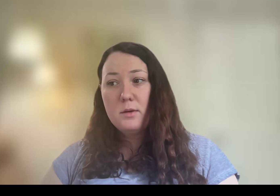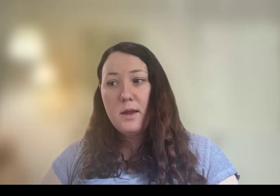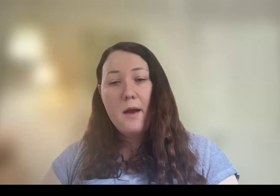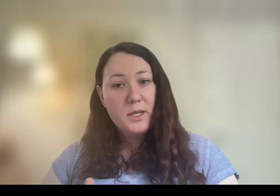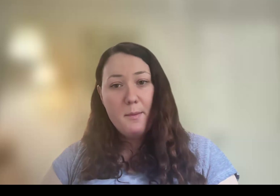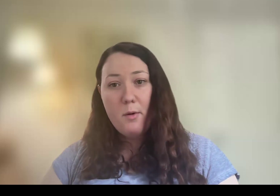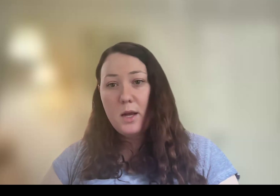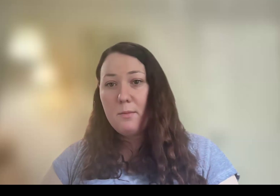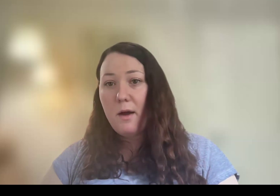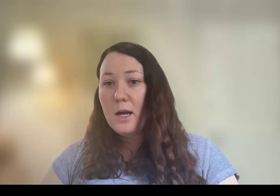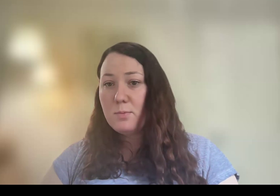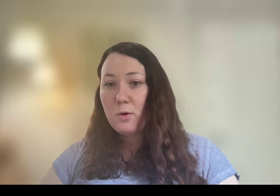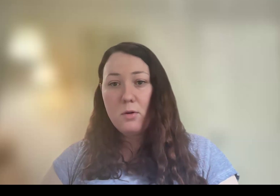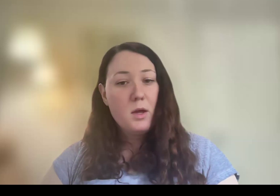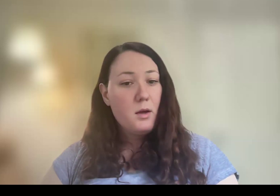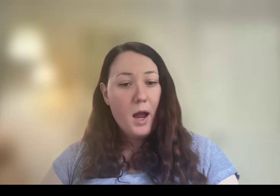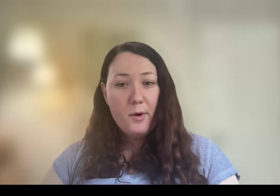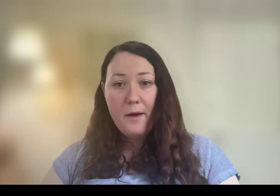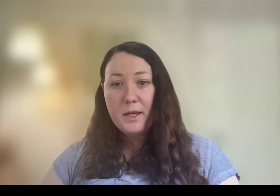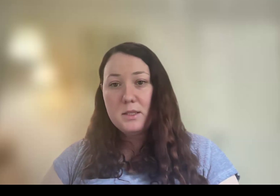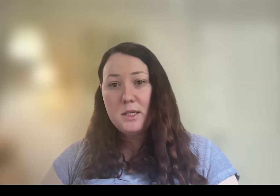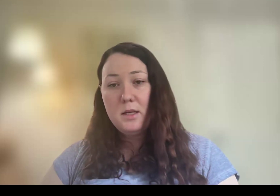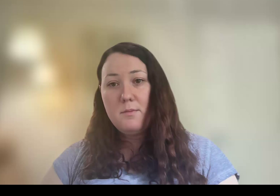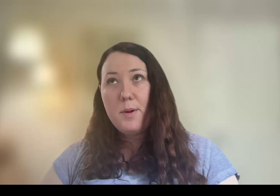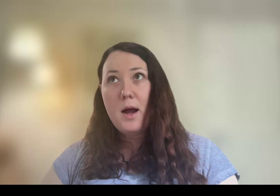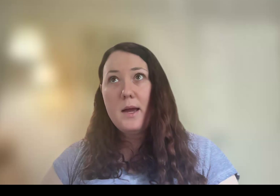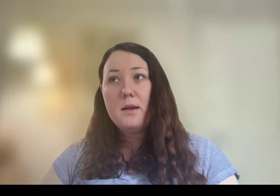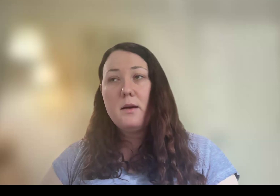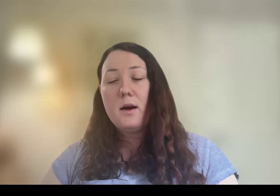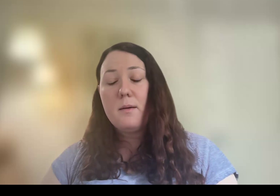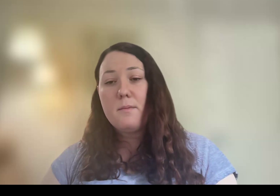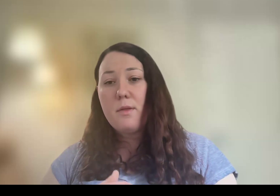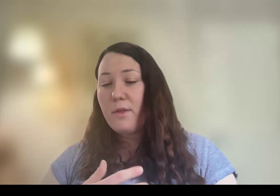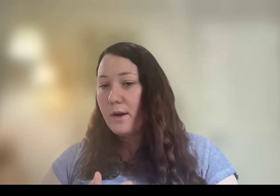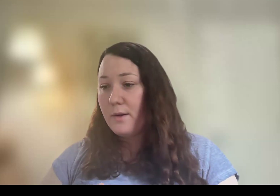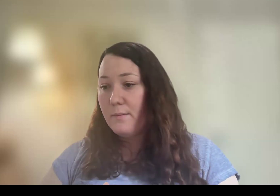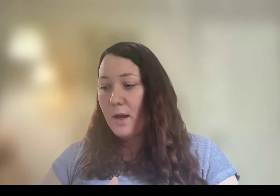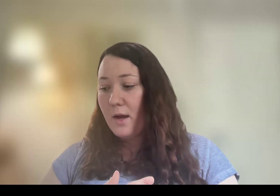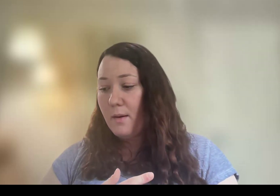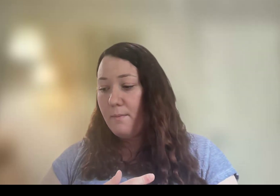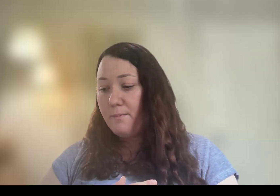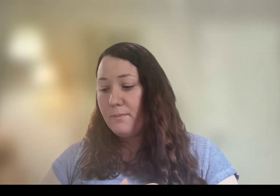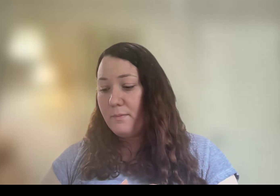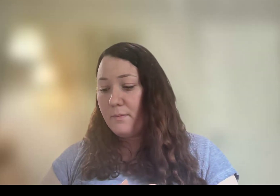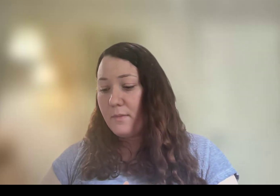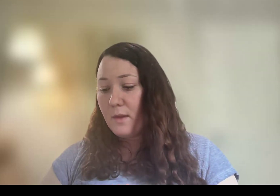And every time I would come to the hospital, I would have to get seen by